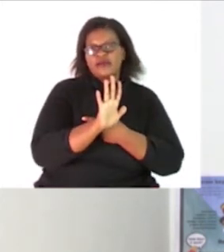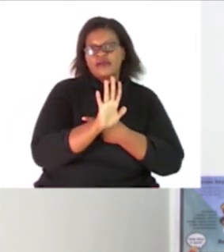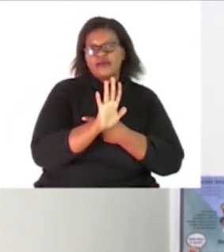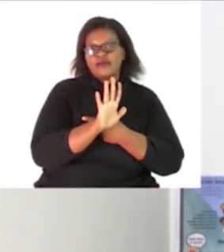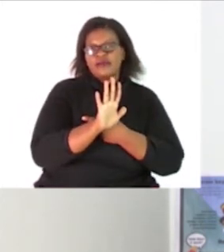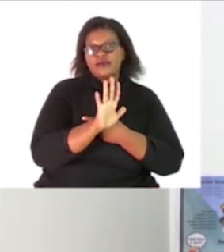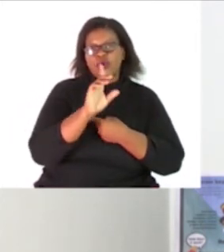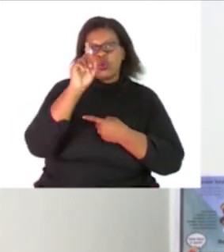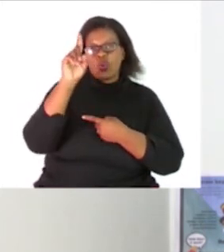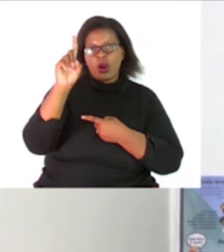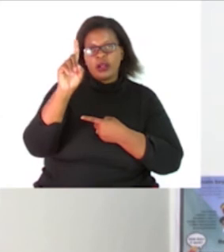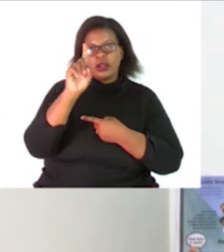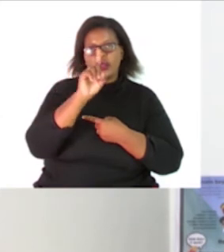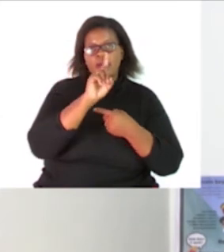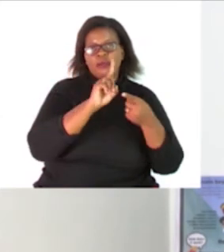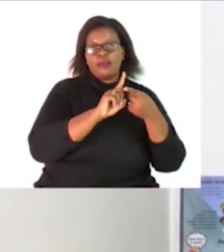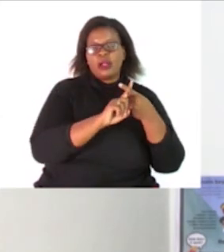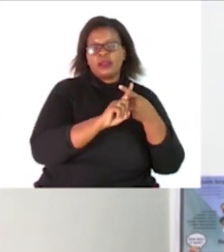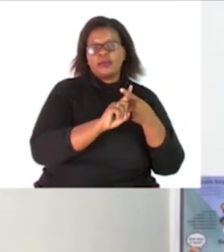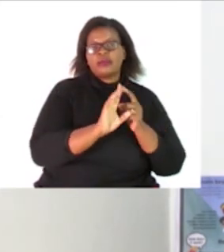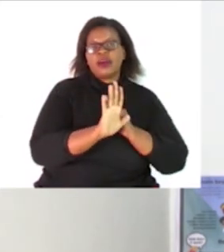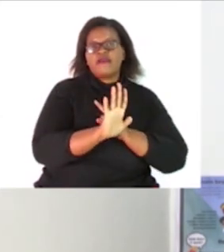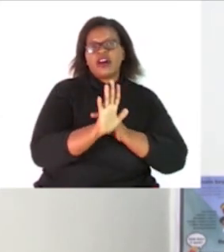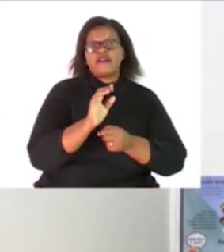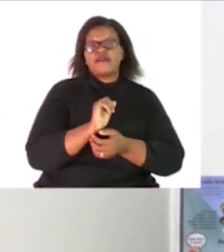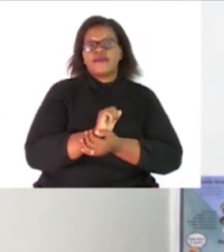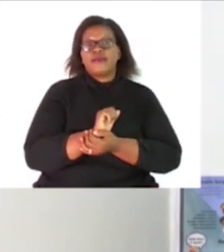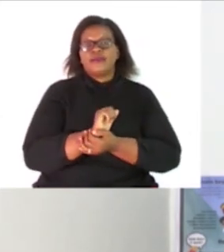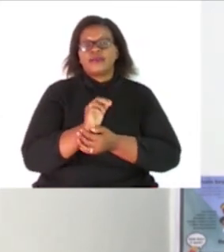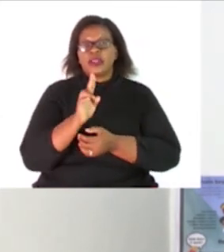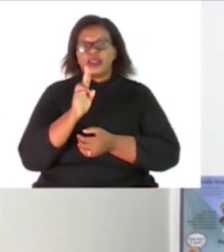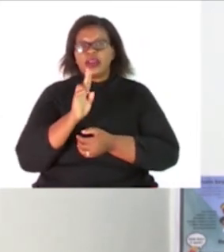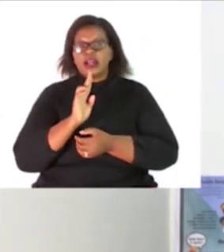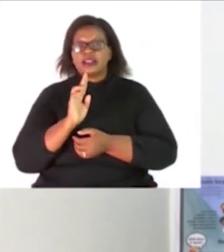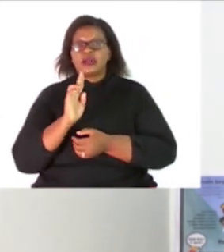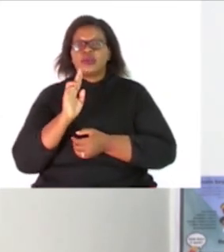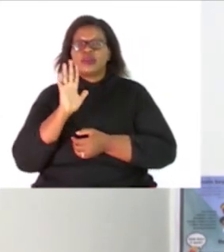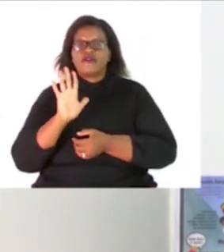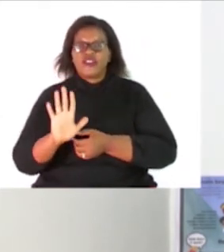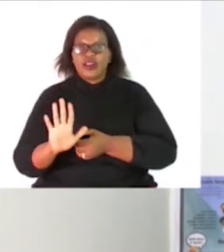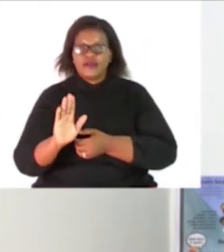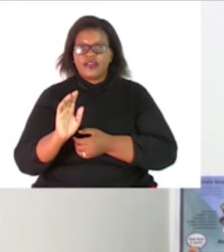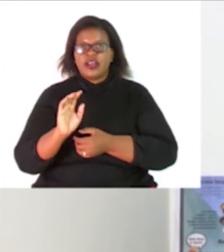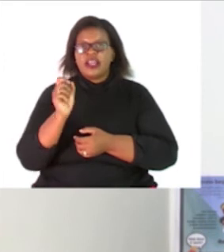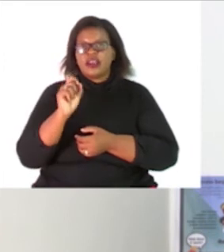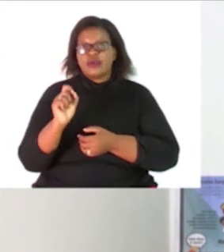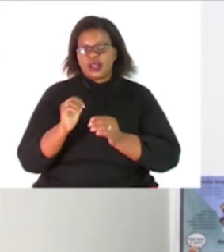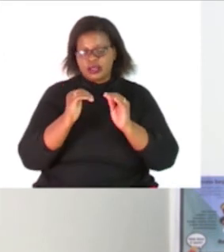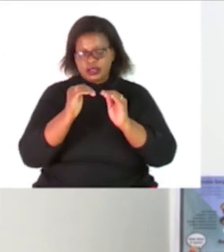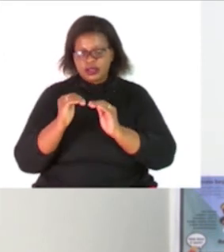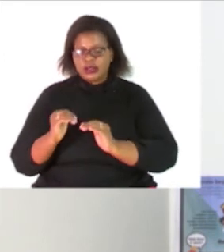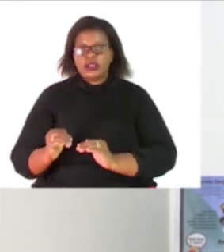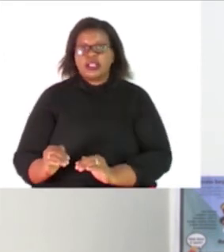whereby we make 1 times 5. What is our answer? Is 5. Where should we